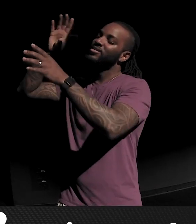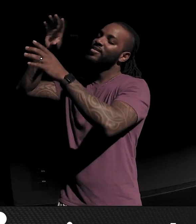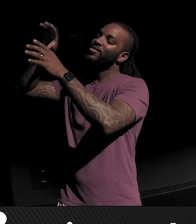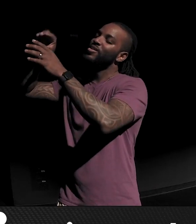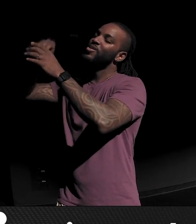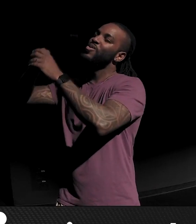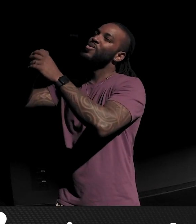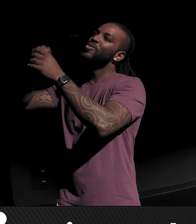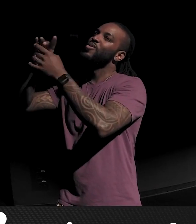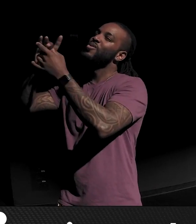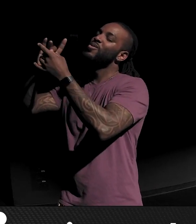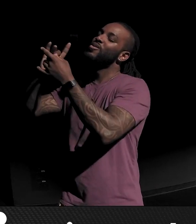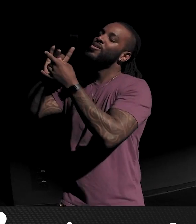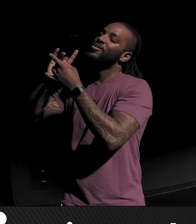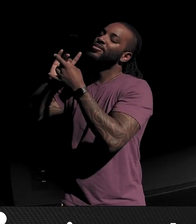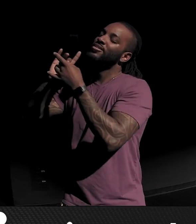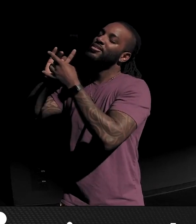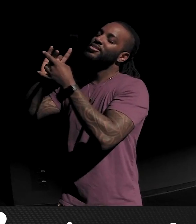of